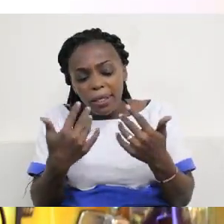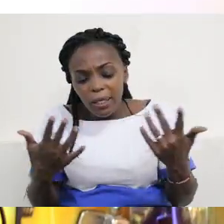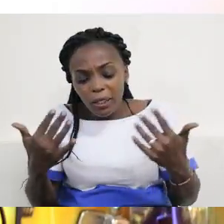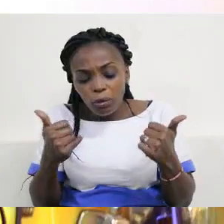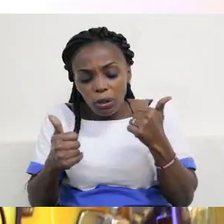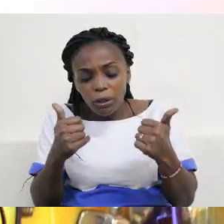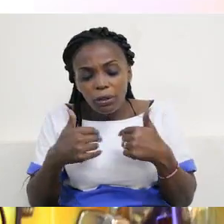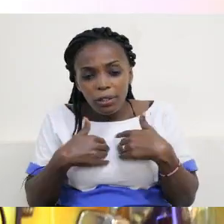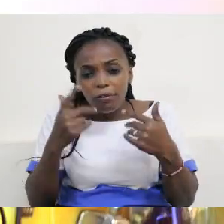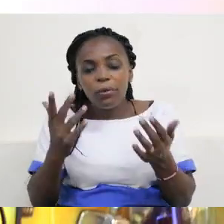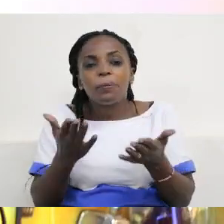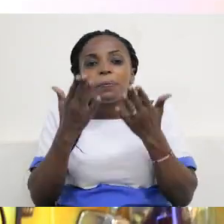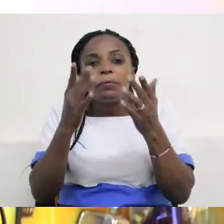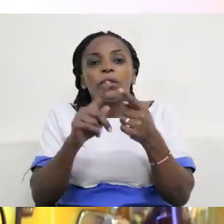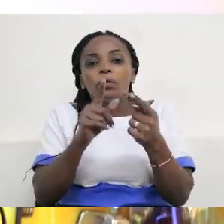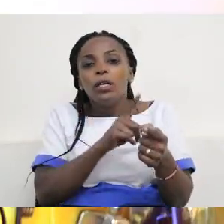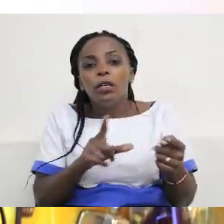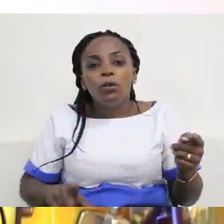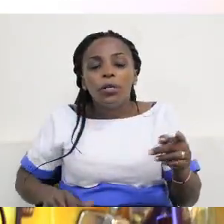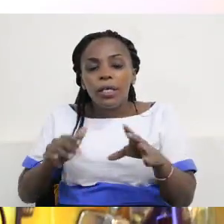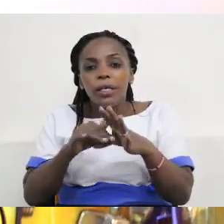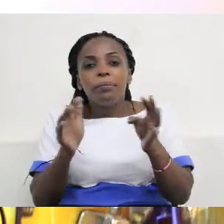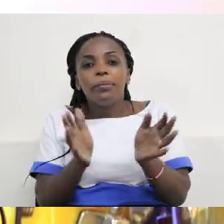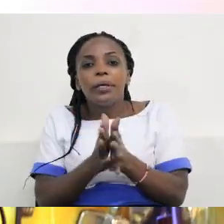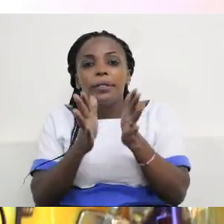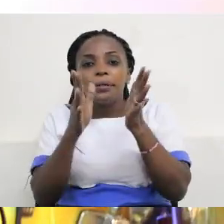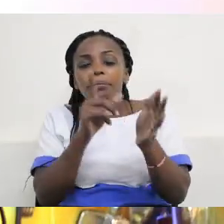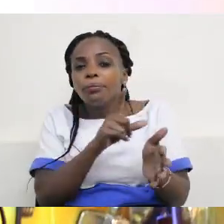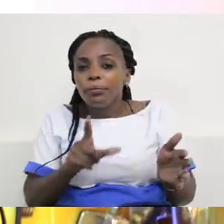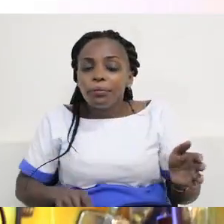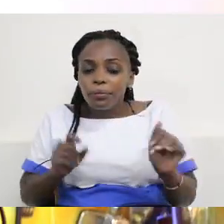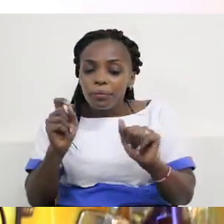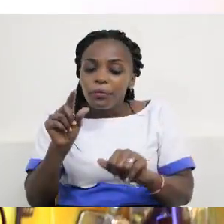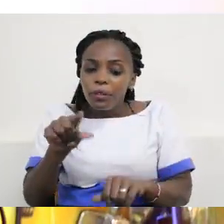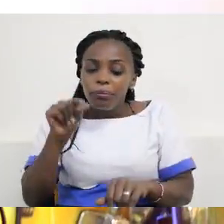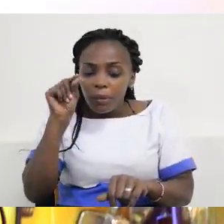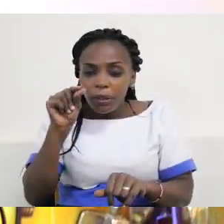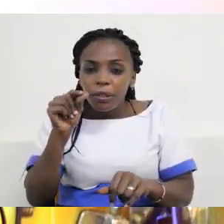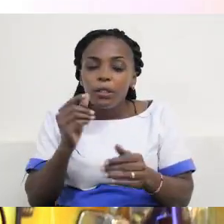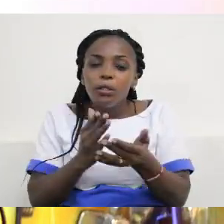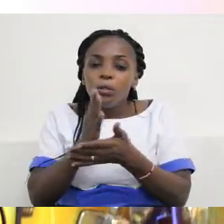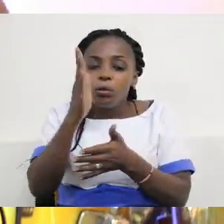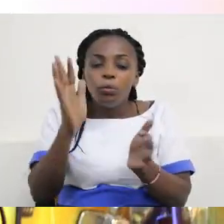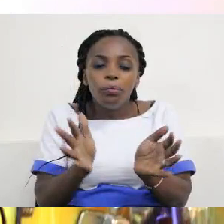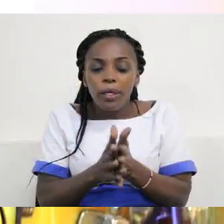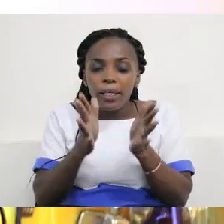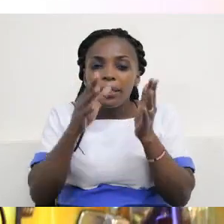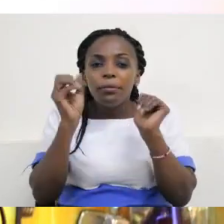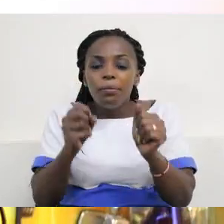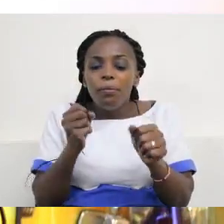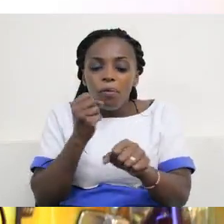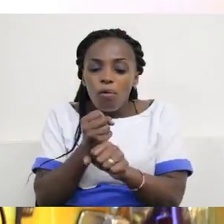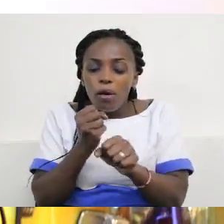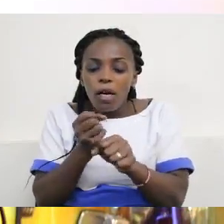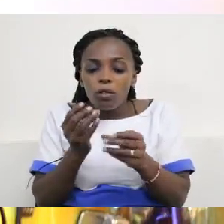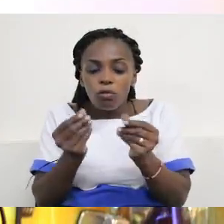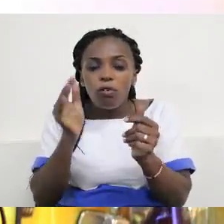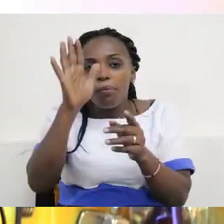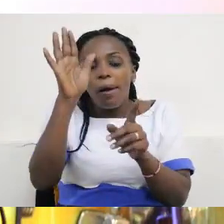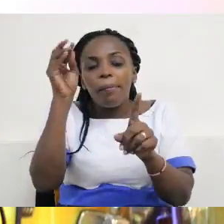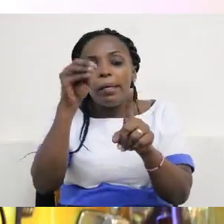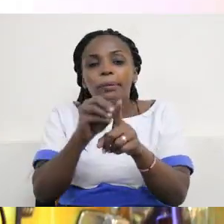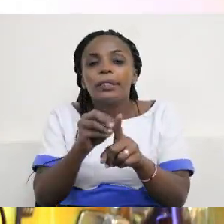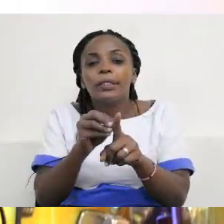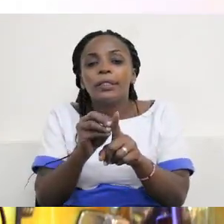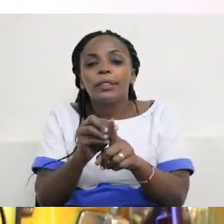have, to the Lord in praise, so that God can pick what is given to him in praise, and he can work out his purposes and